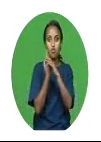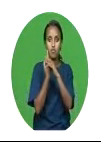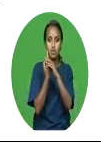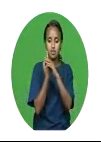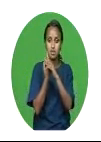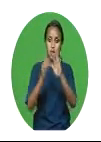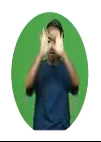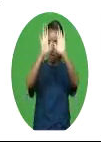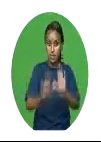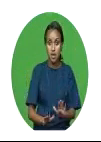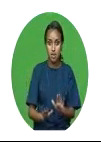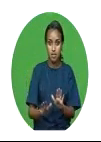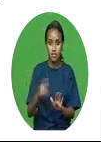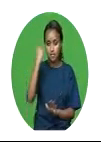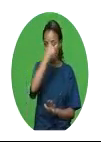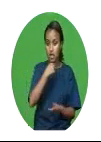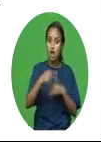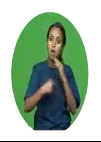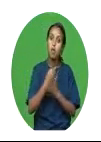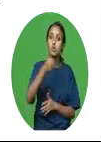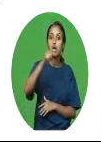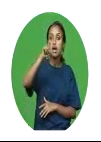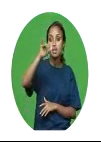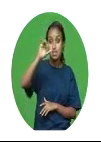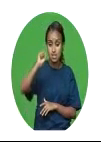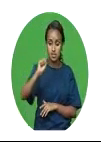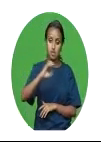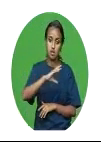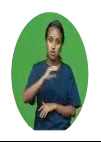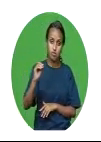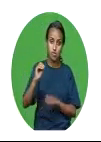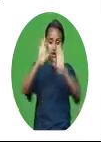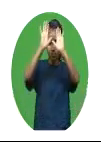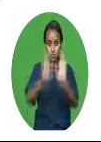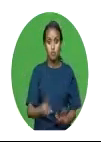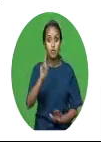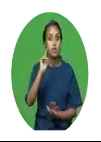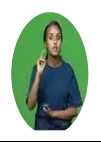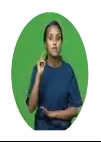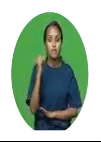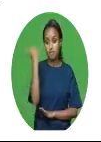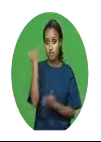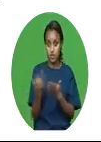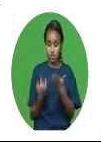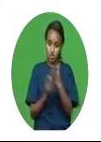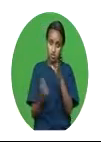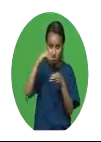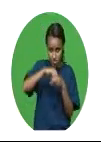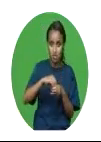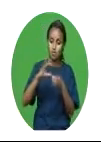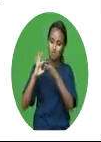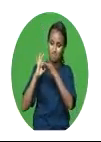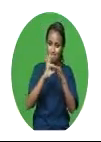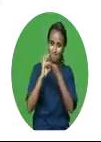figure about an axis in the plane of the figure. These include solids bound by